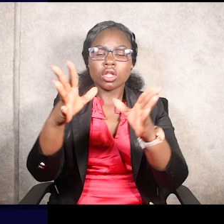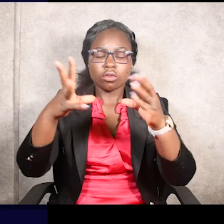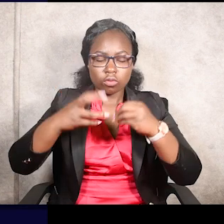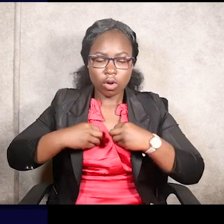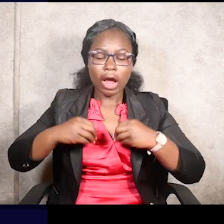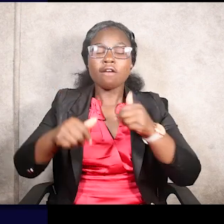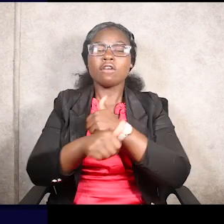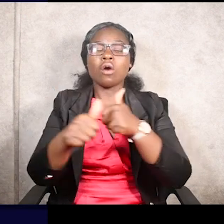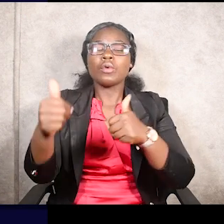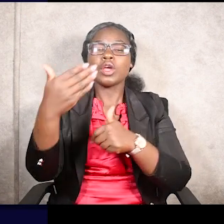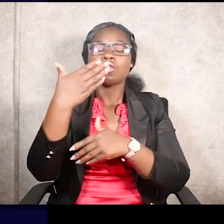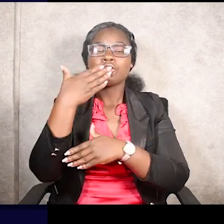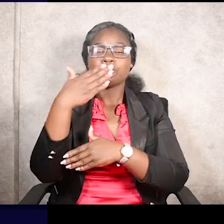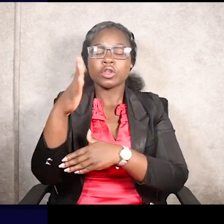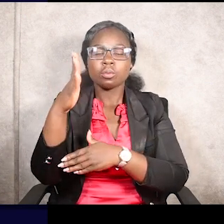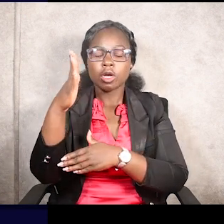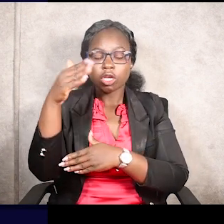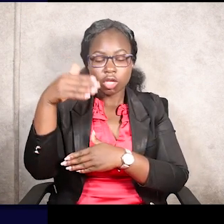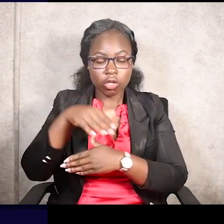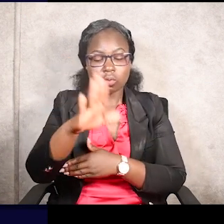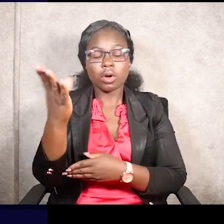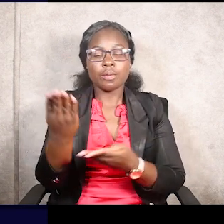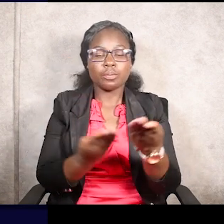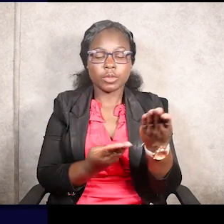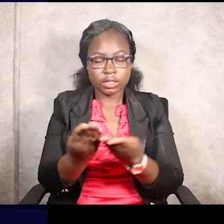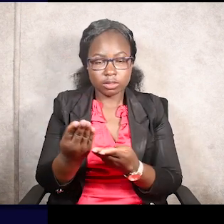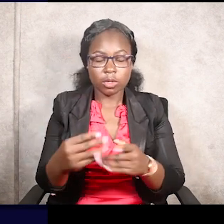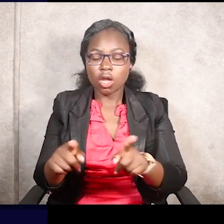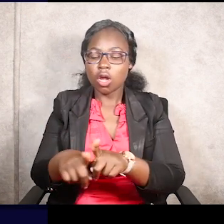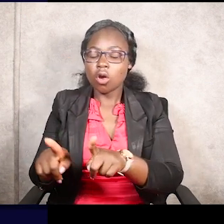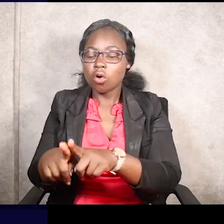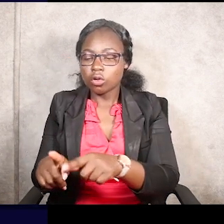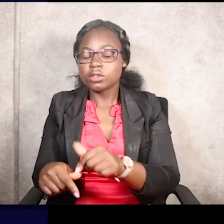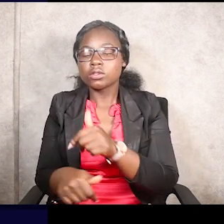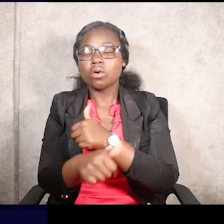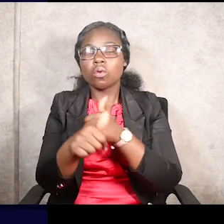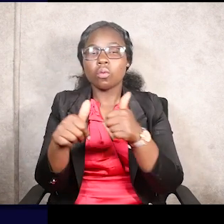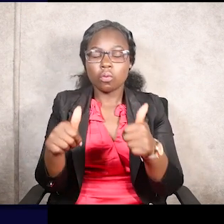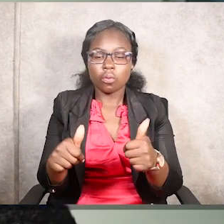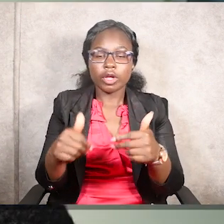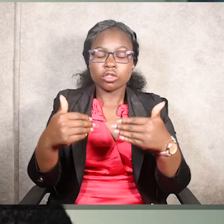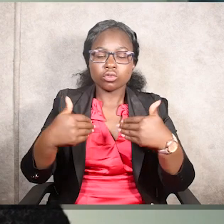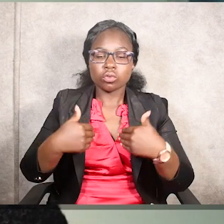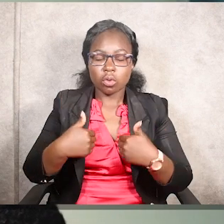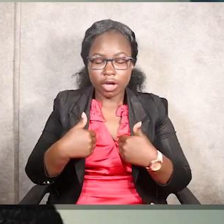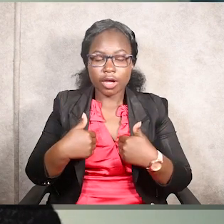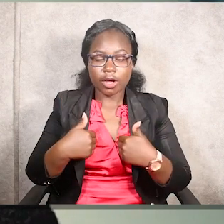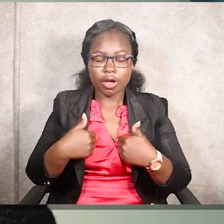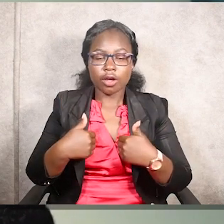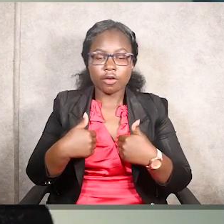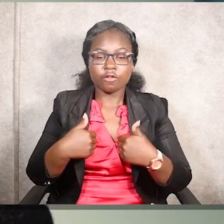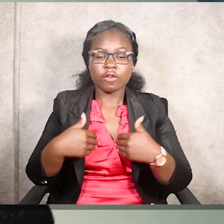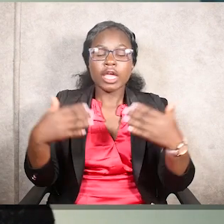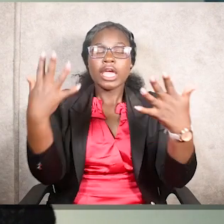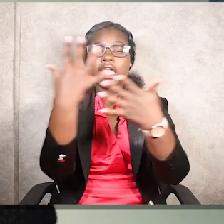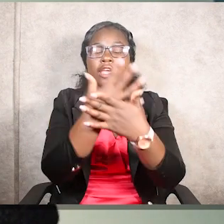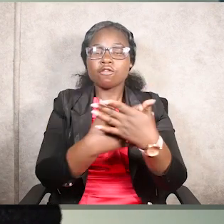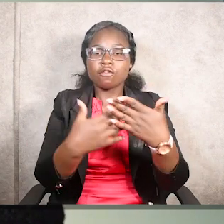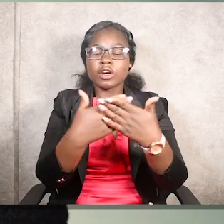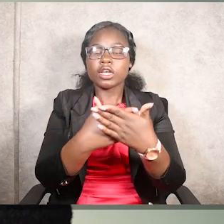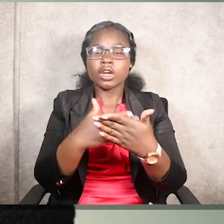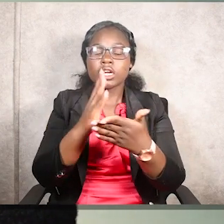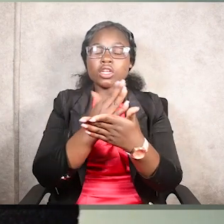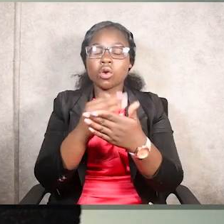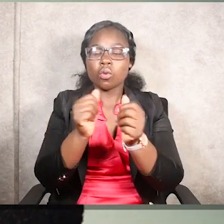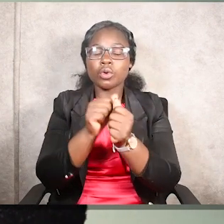proper feedback on your business. It's also prudent to hold effective interactive sessions with